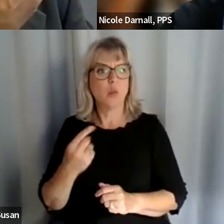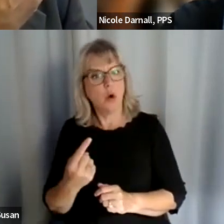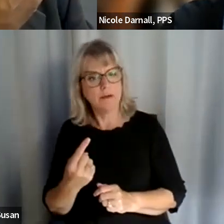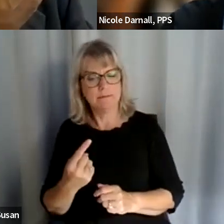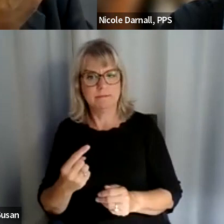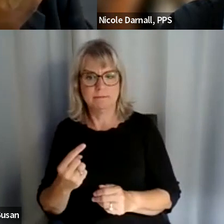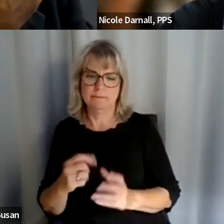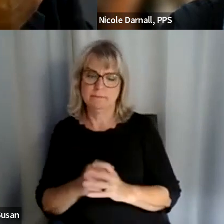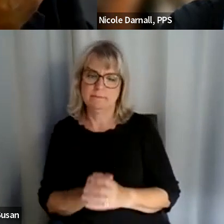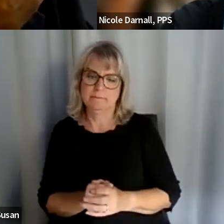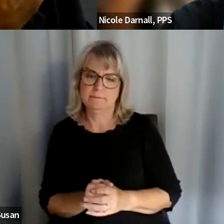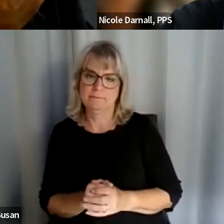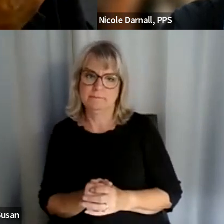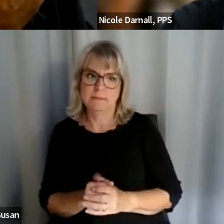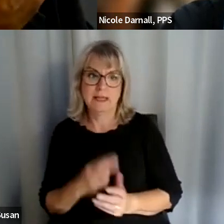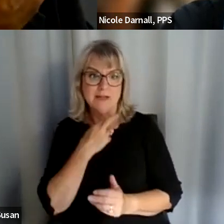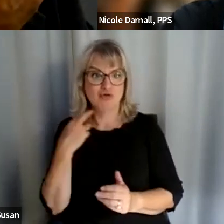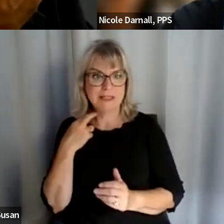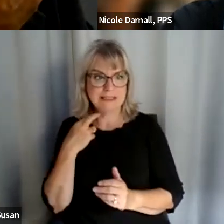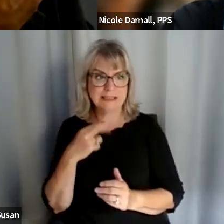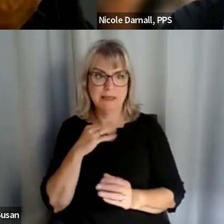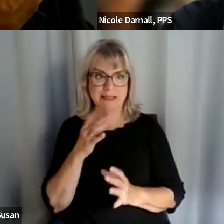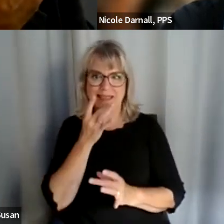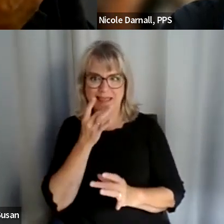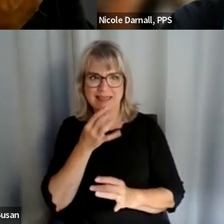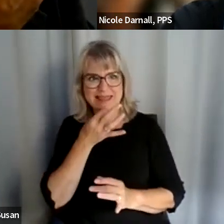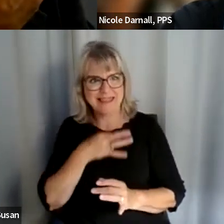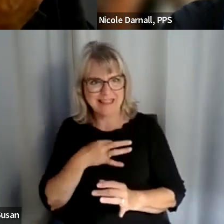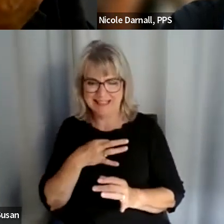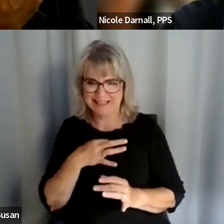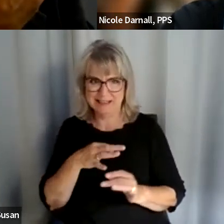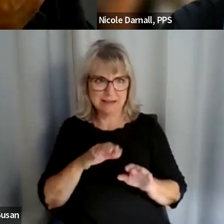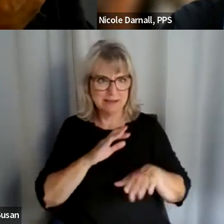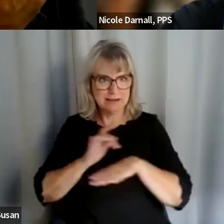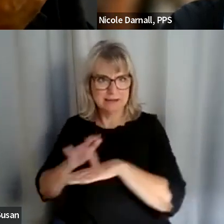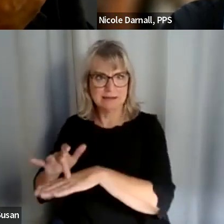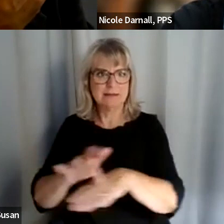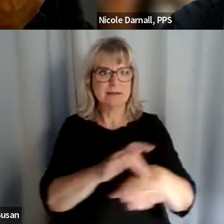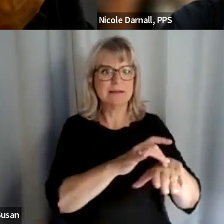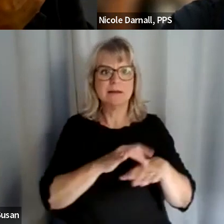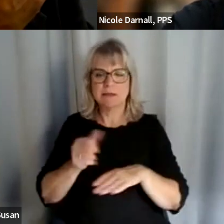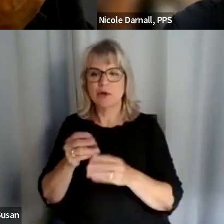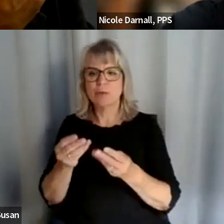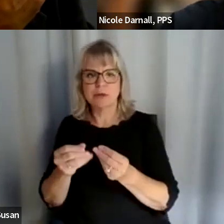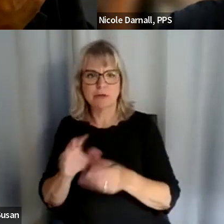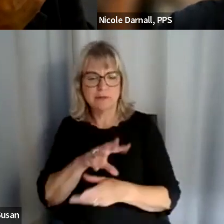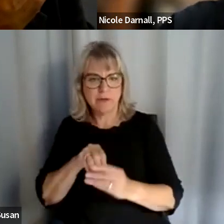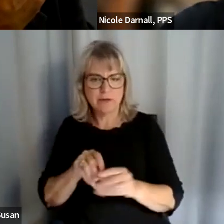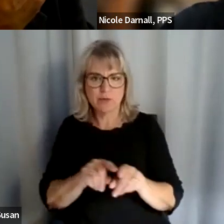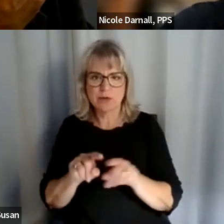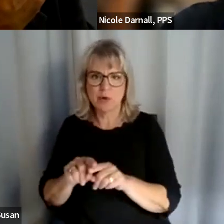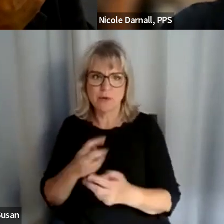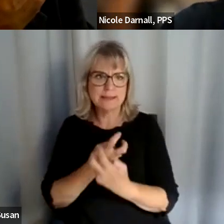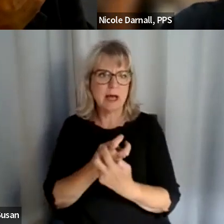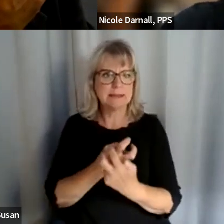So at the risk of spreading myself too thin, I would be interested in those other materials as well and some of the toxicity and safety issues of